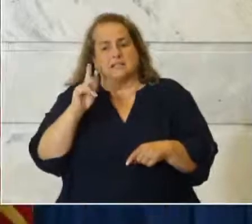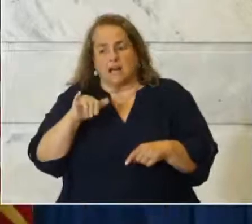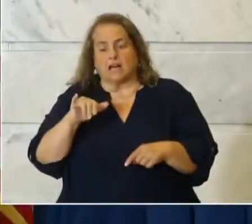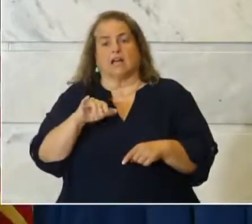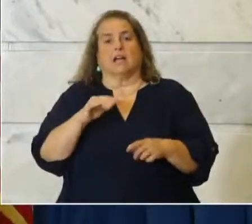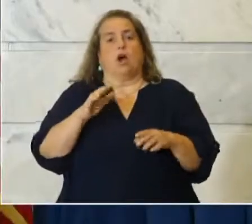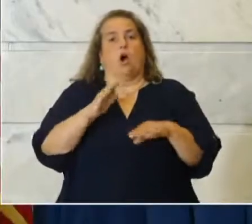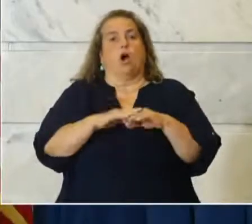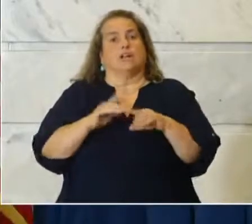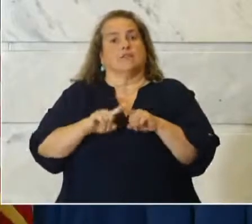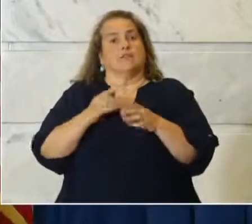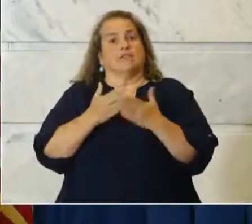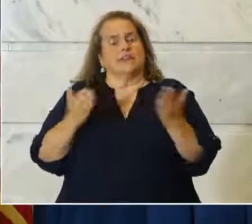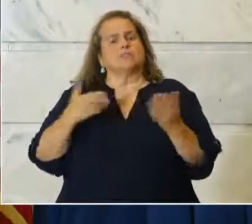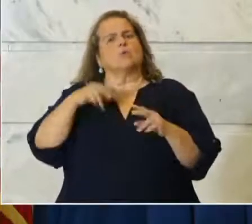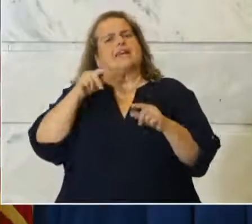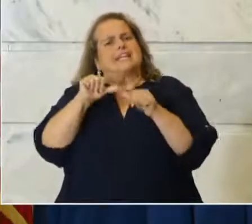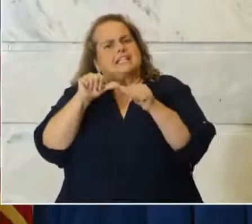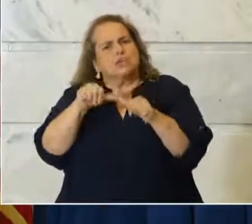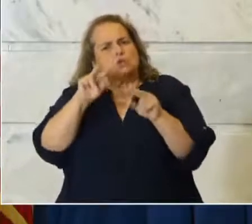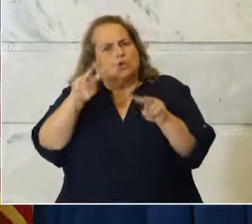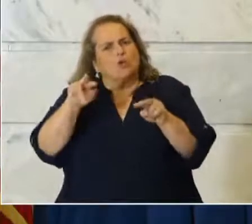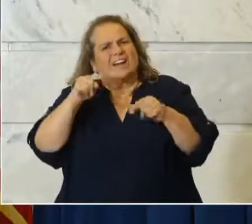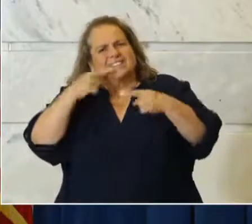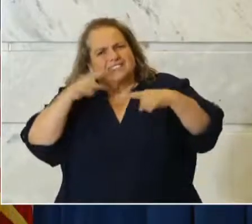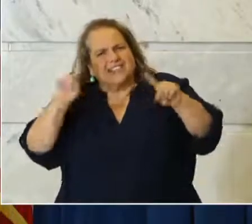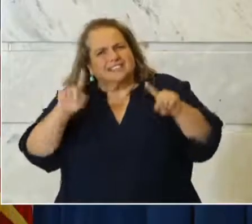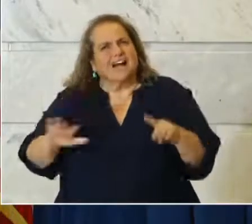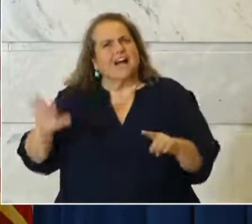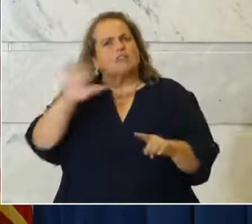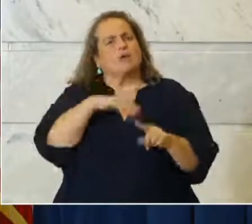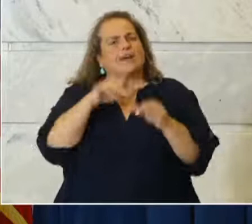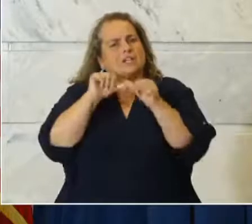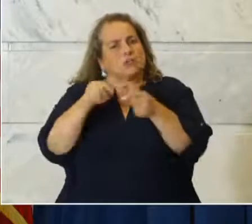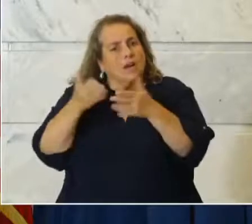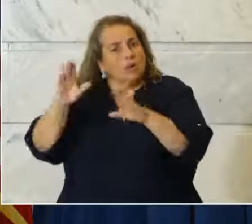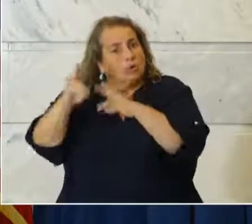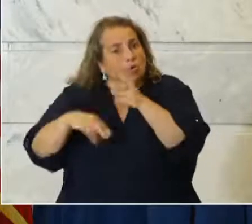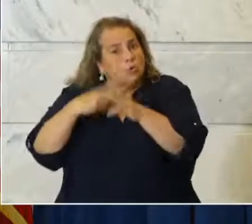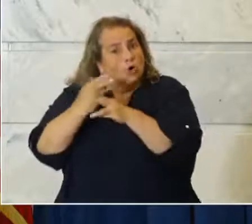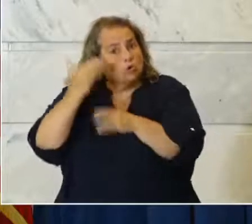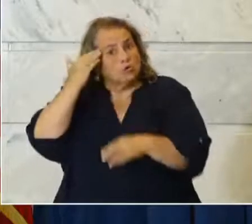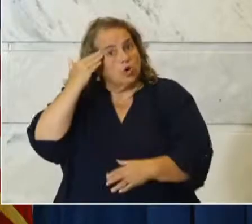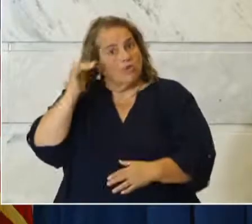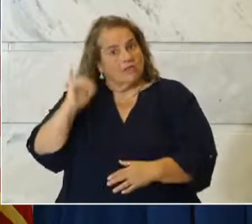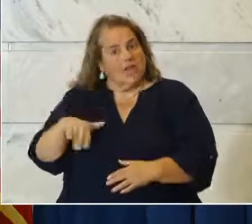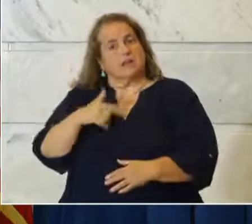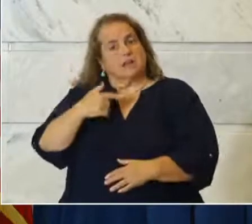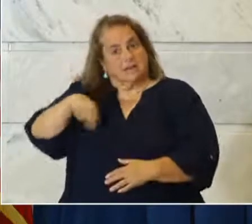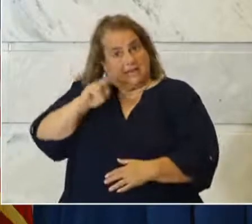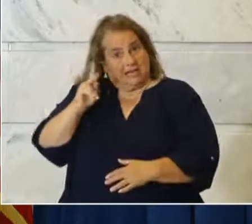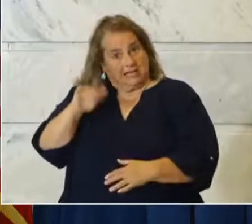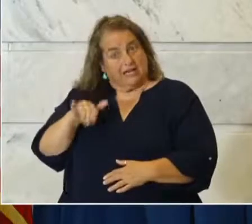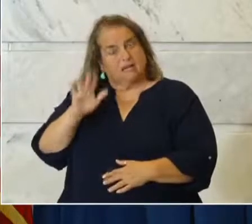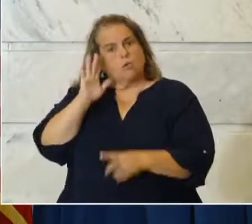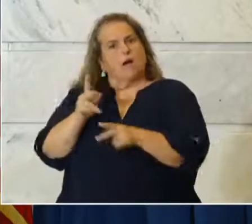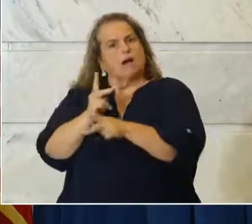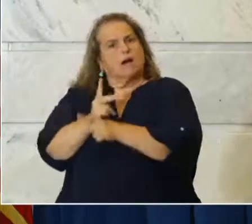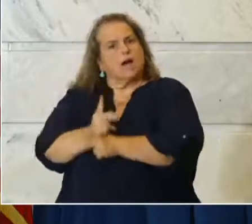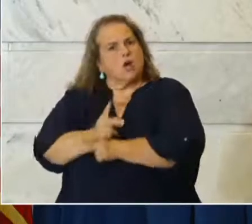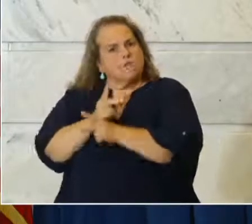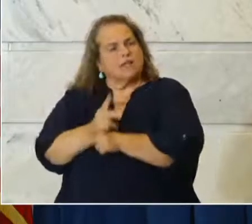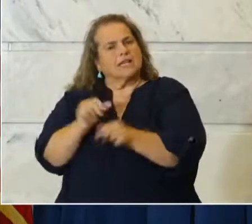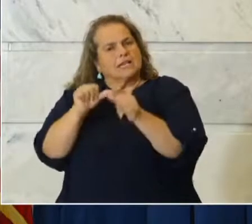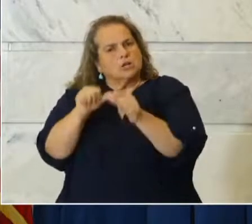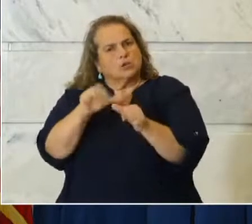at successes that are out there. We continue to let the world know that we are going to carefully continue to reopen for